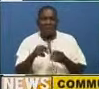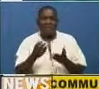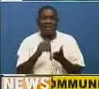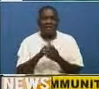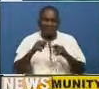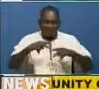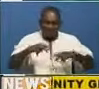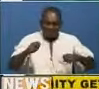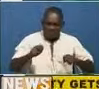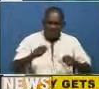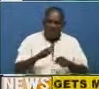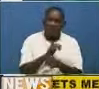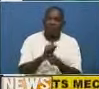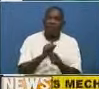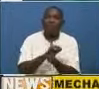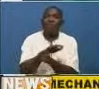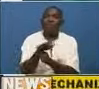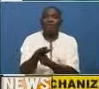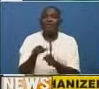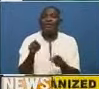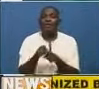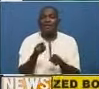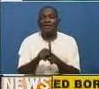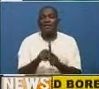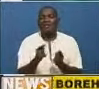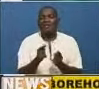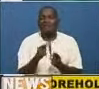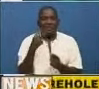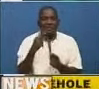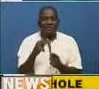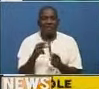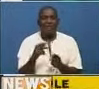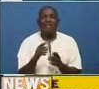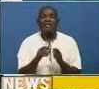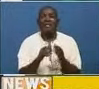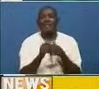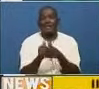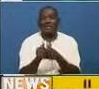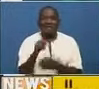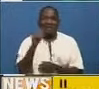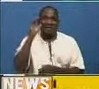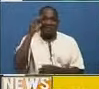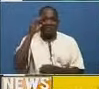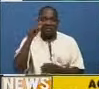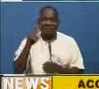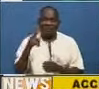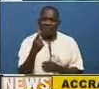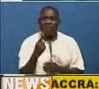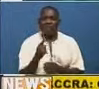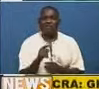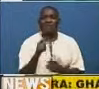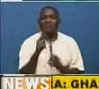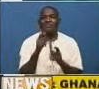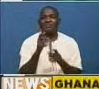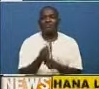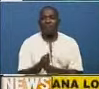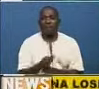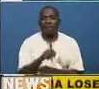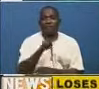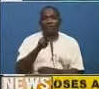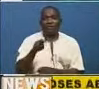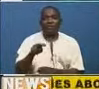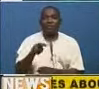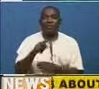high-impact research on COVID-19 have soared up the league table, with China reaping the most rewards. The